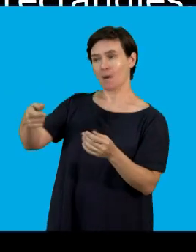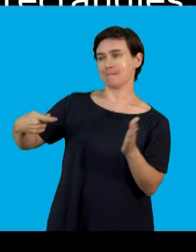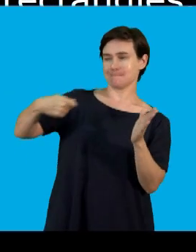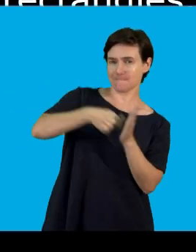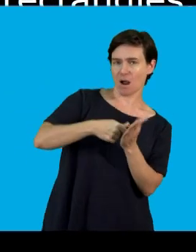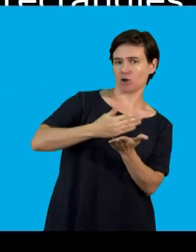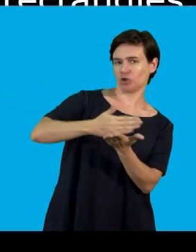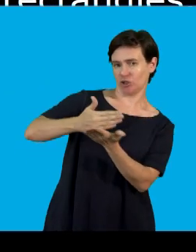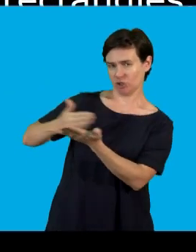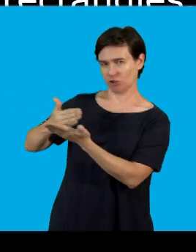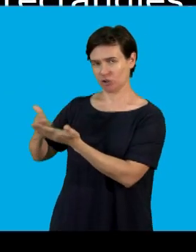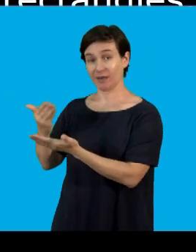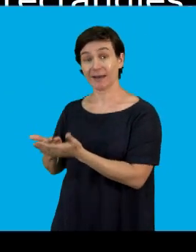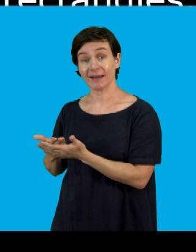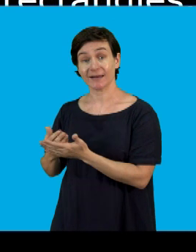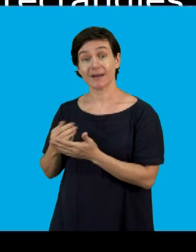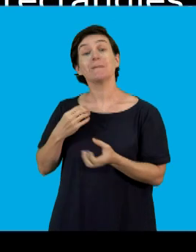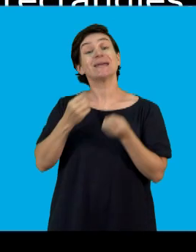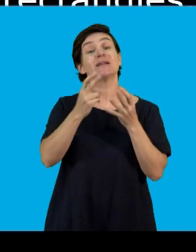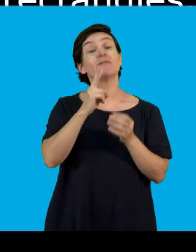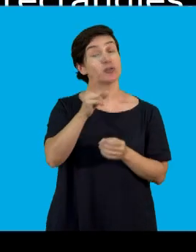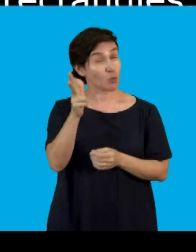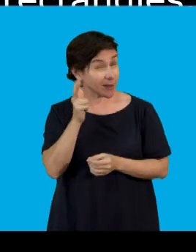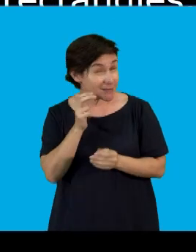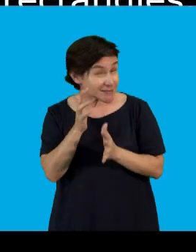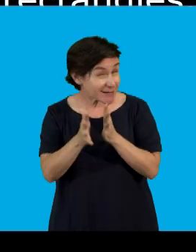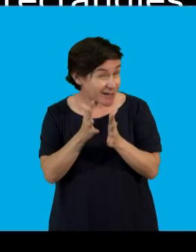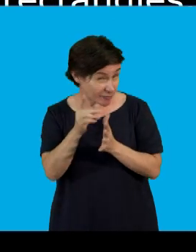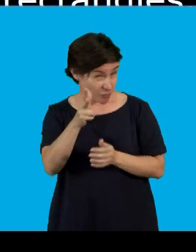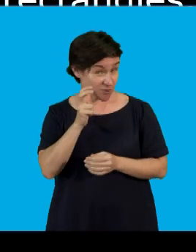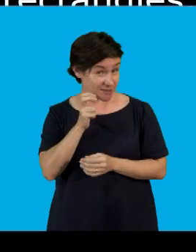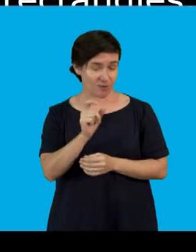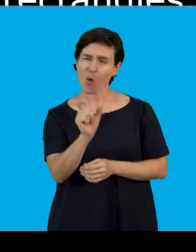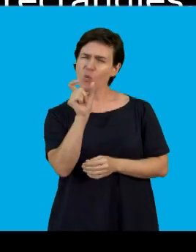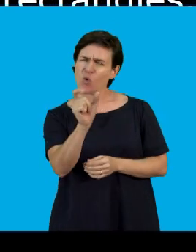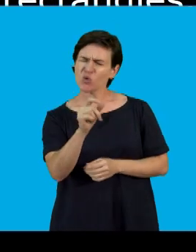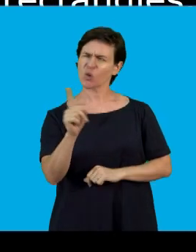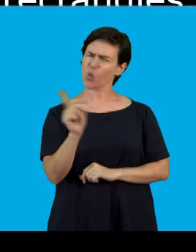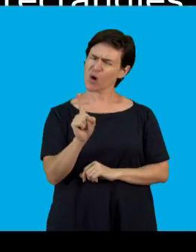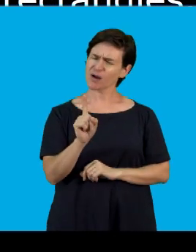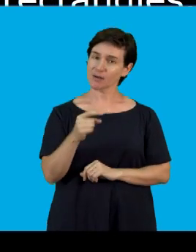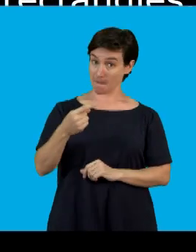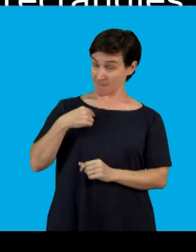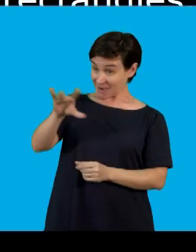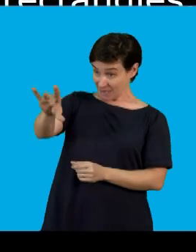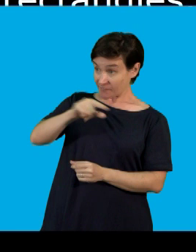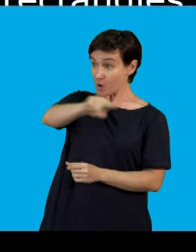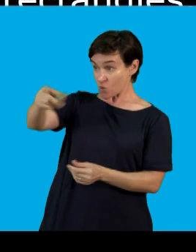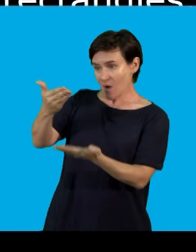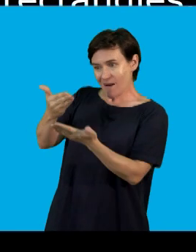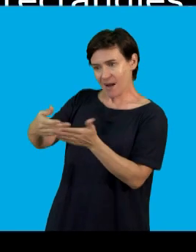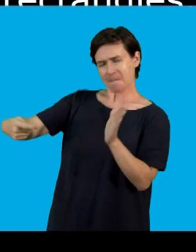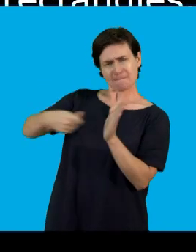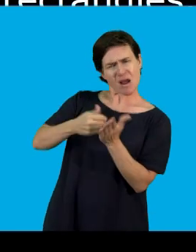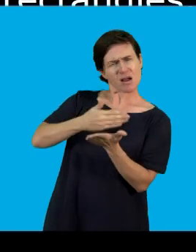public to buy shares. I've already given you the answer if you were listening. So what do you call that invitation? You look here,